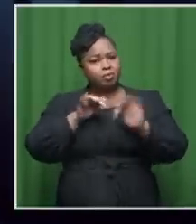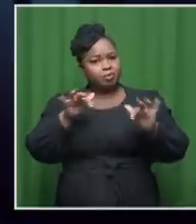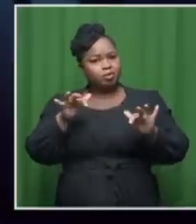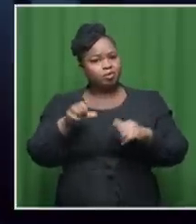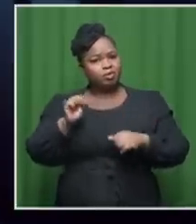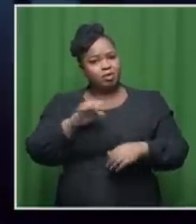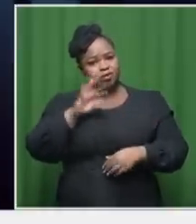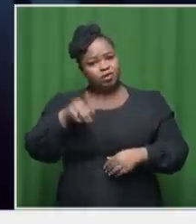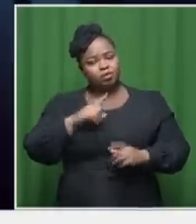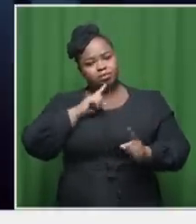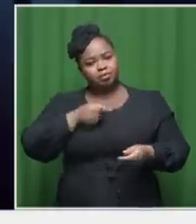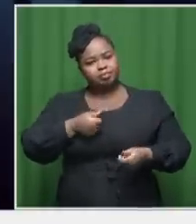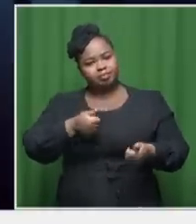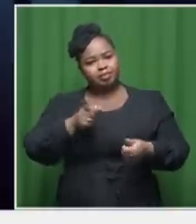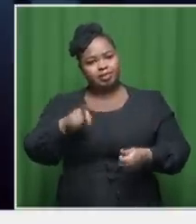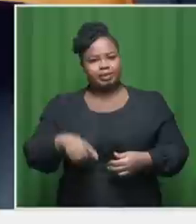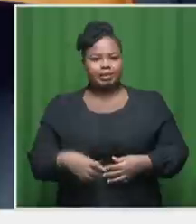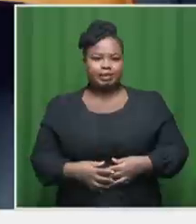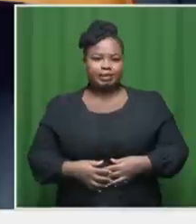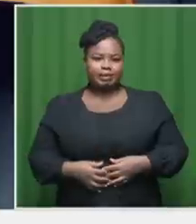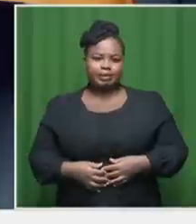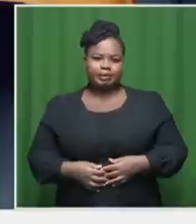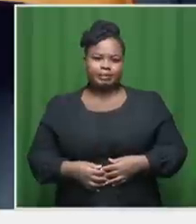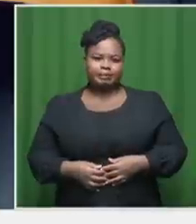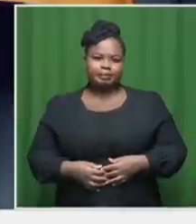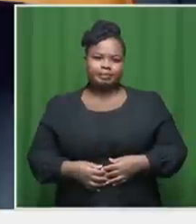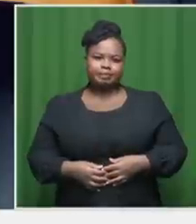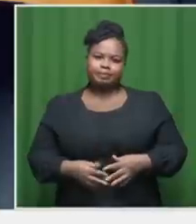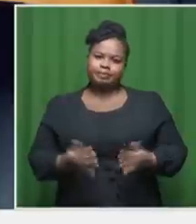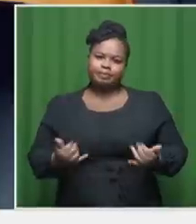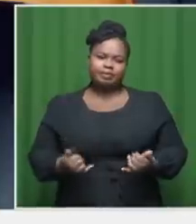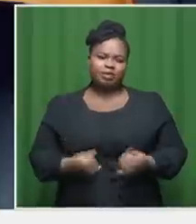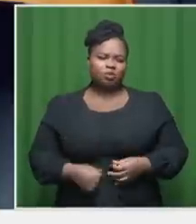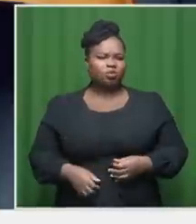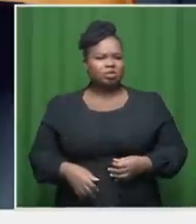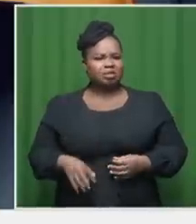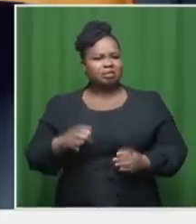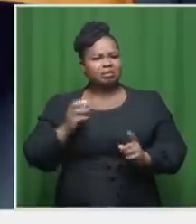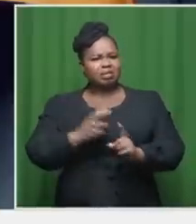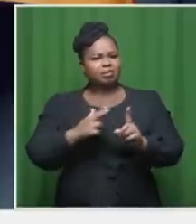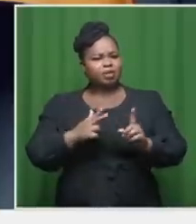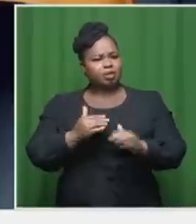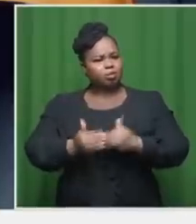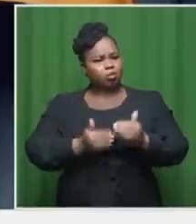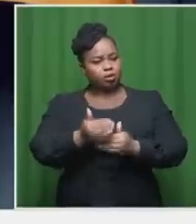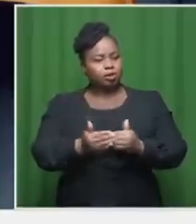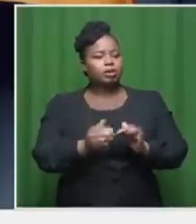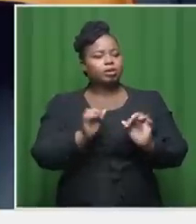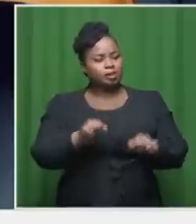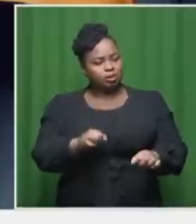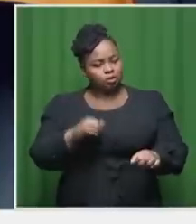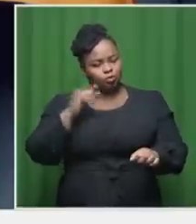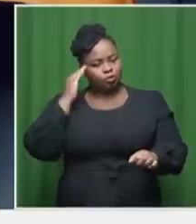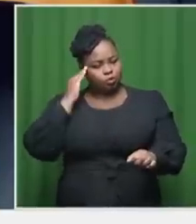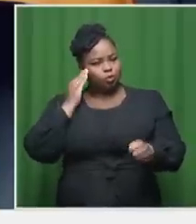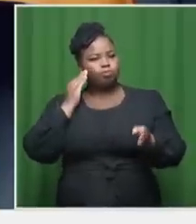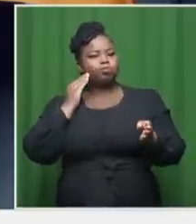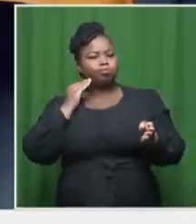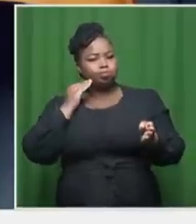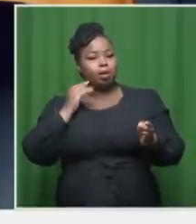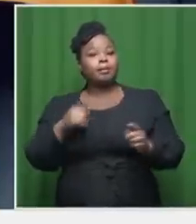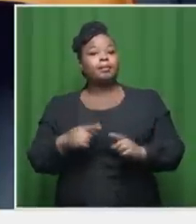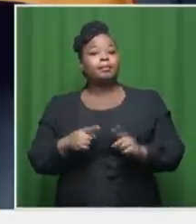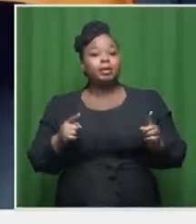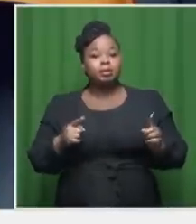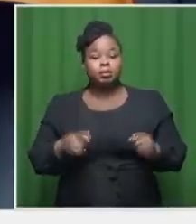Africa. The disciplinary procedure notwithstanding, Mr. Kgobe, the